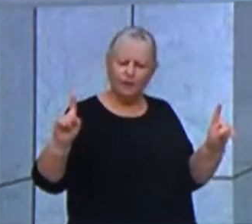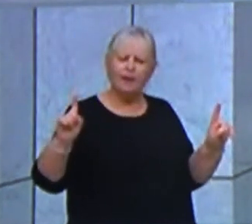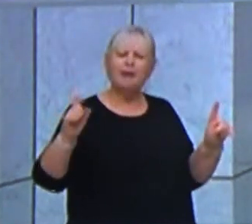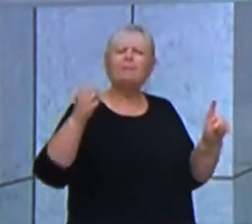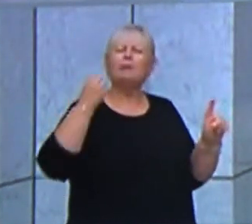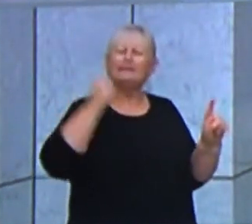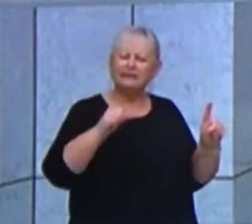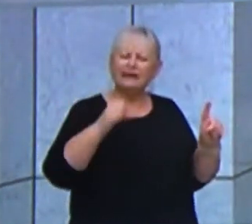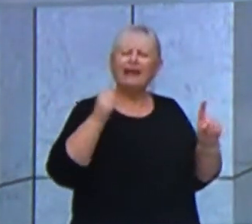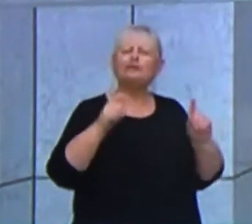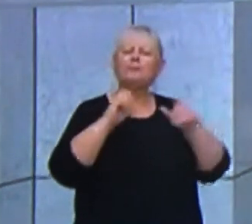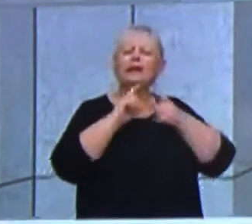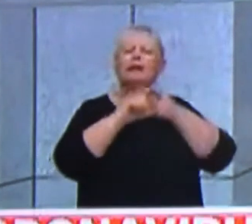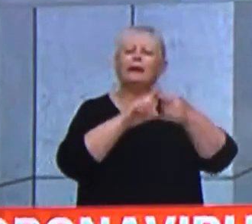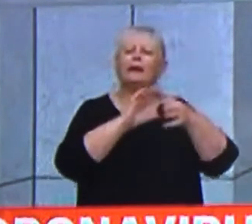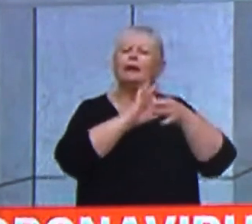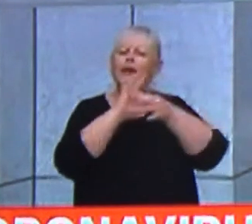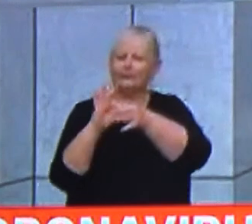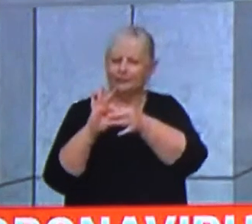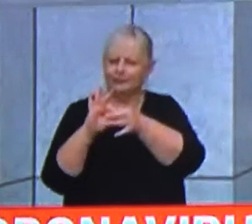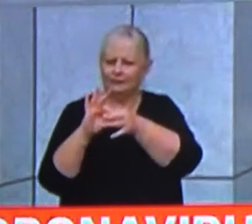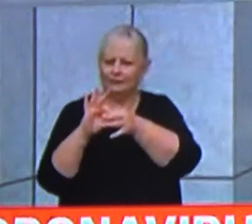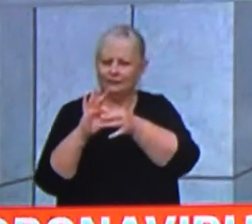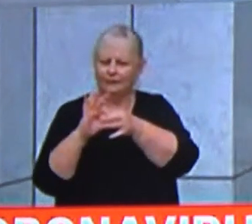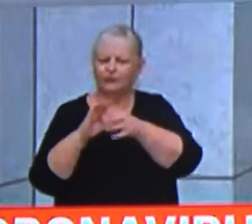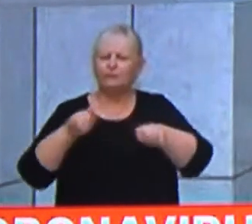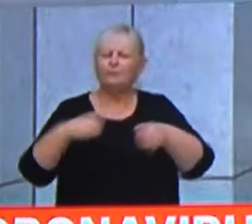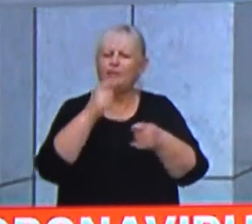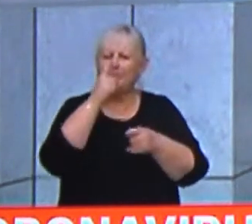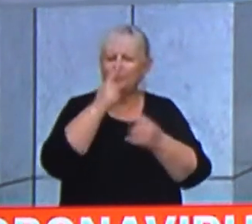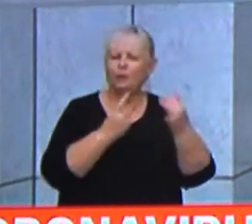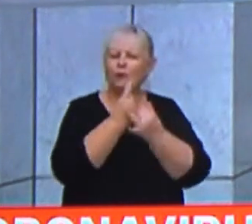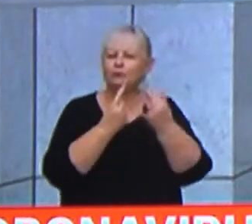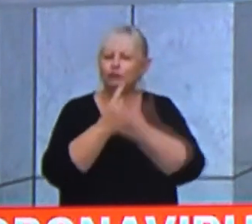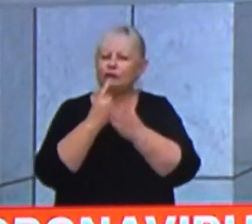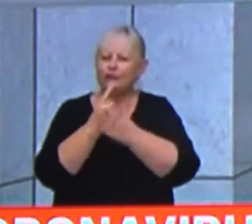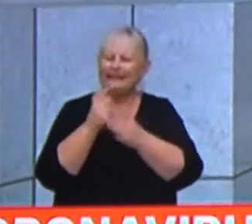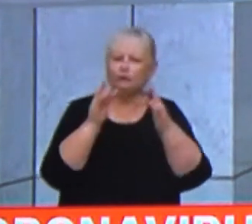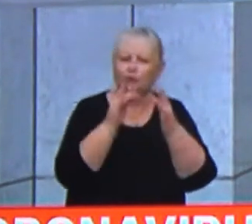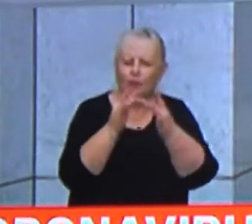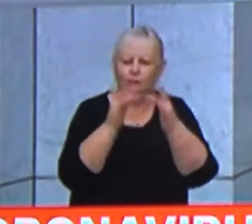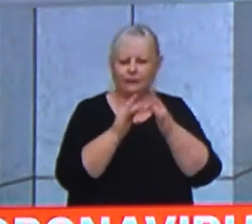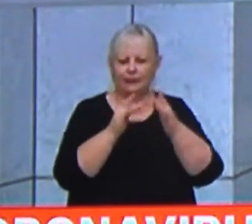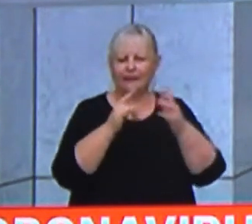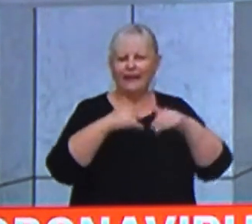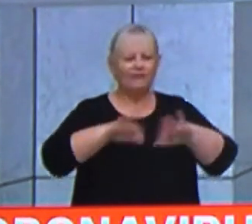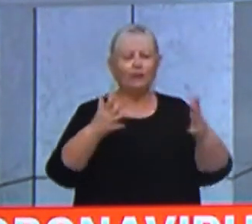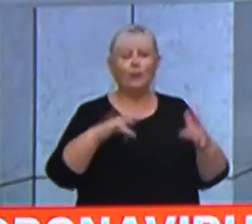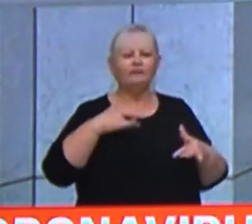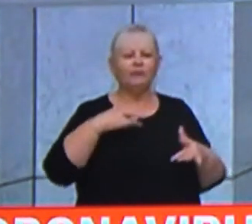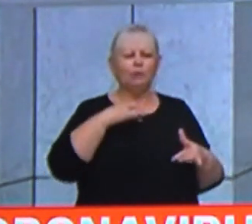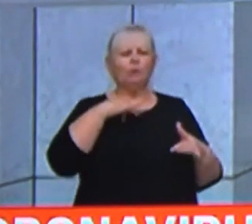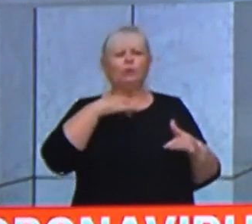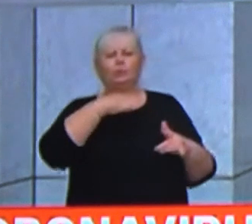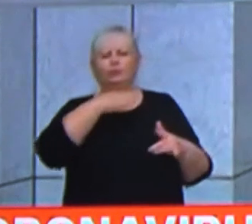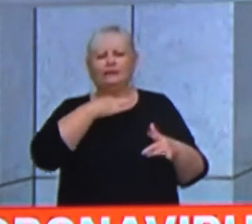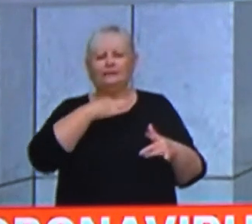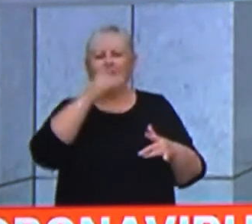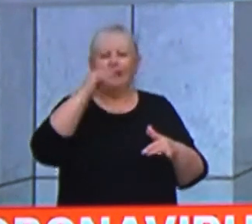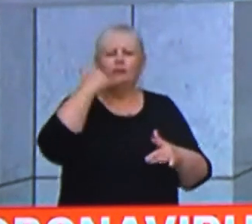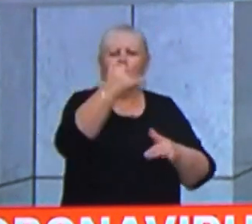of Medical Presidents from all of the colleges, rural doctors, Indigenous groups. They've all pitched in